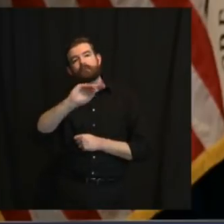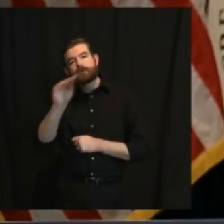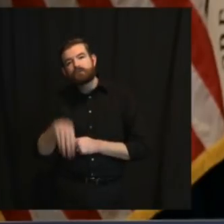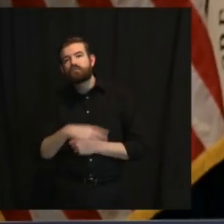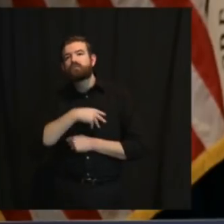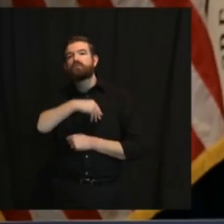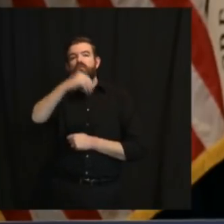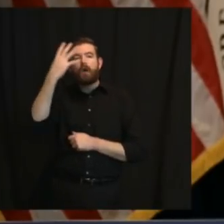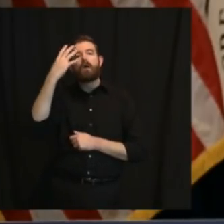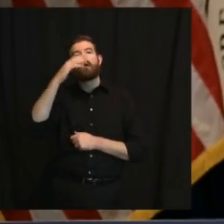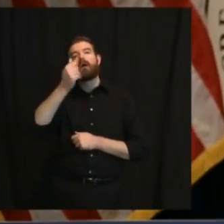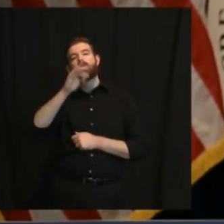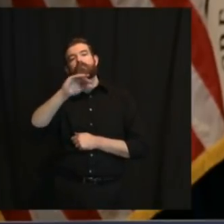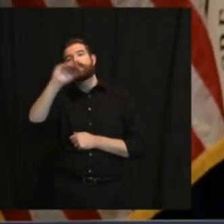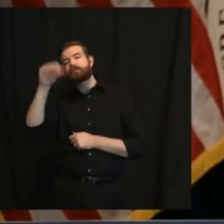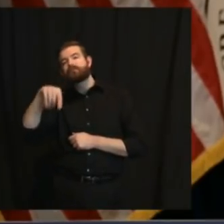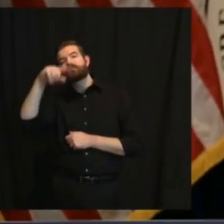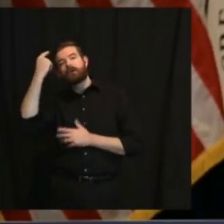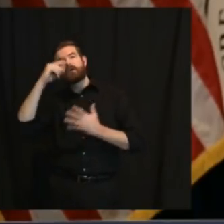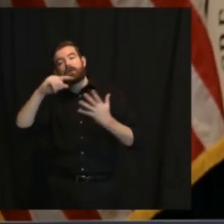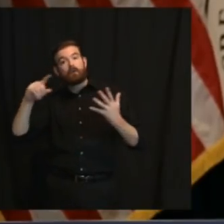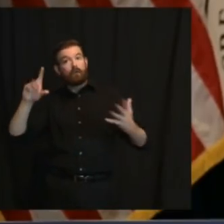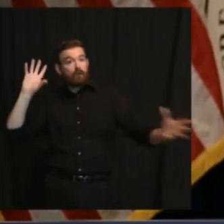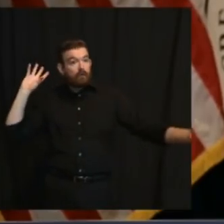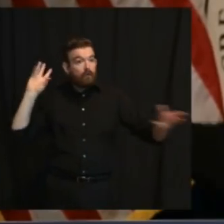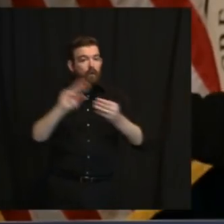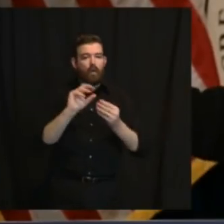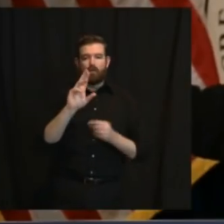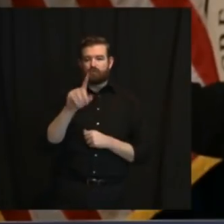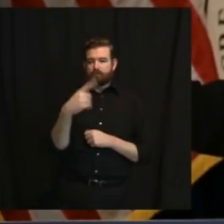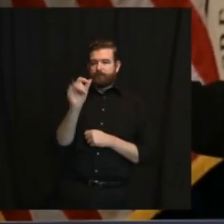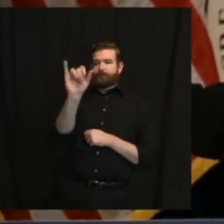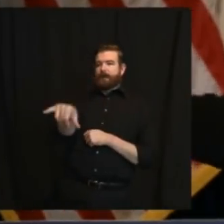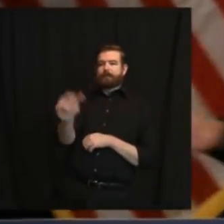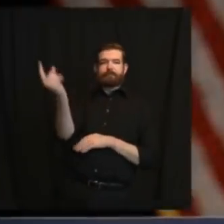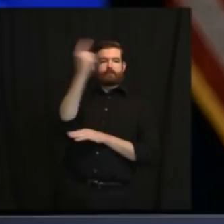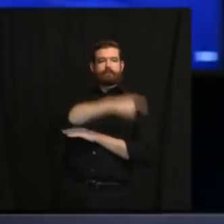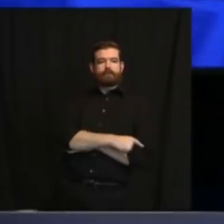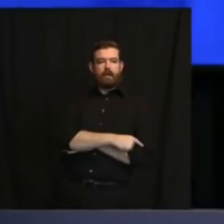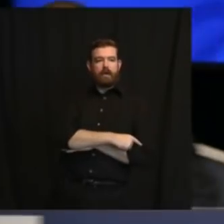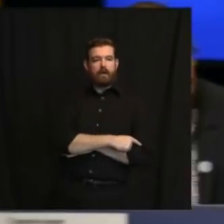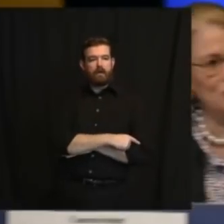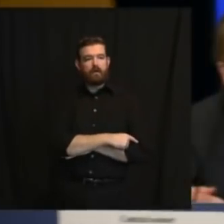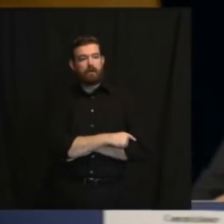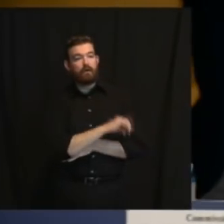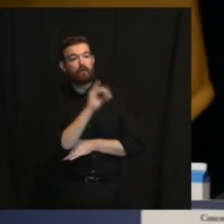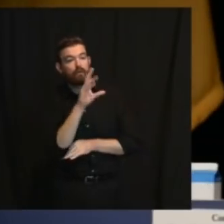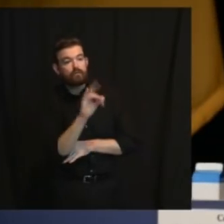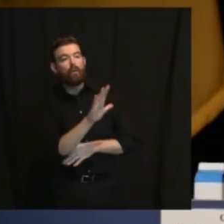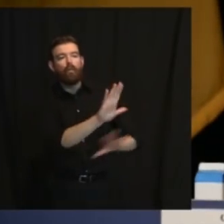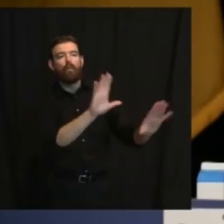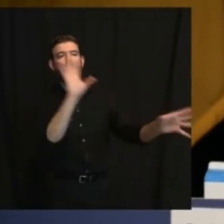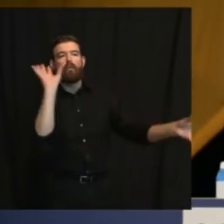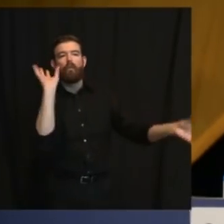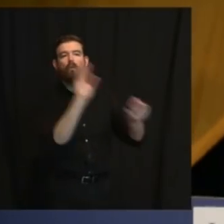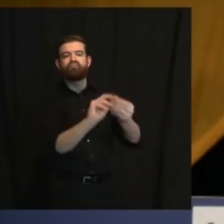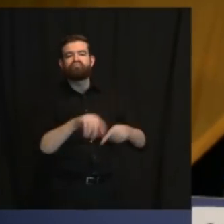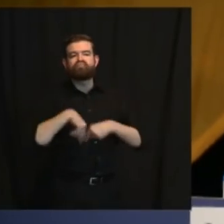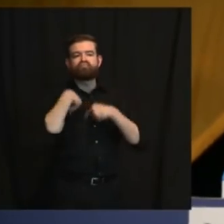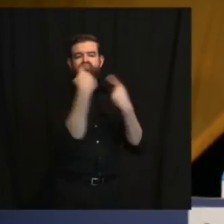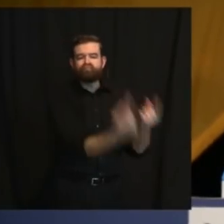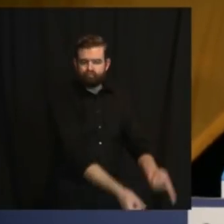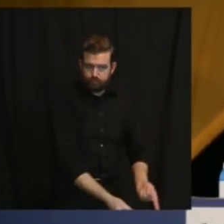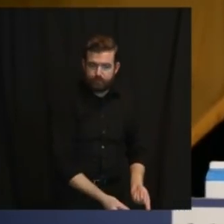black every day, those demographics, is that just the change or cumulative? Cumulative. Okay. Want to hit your... Cumulative for the total amount of